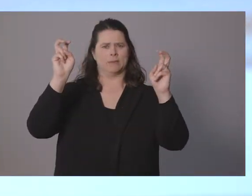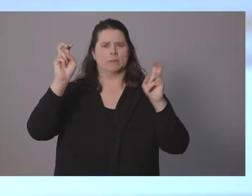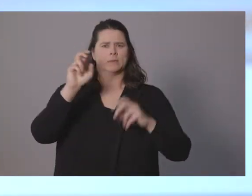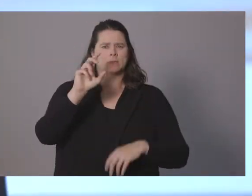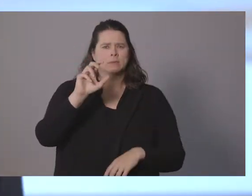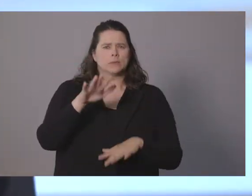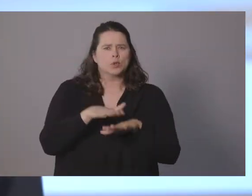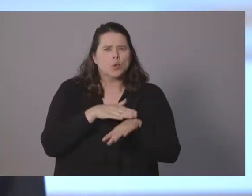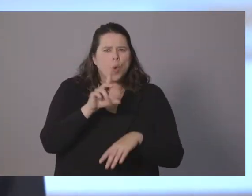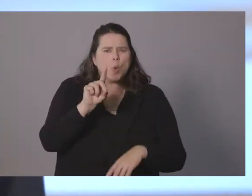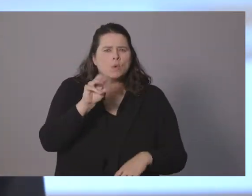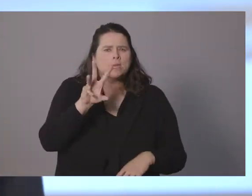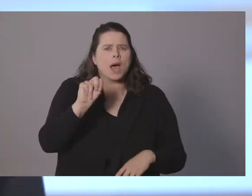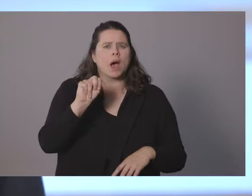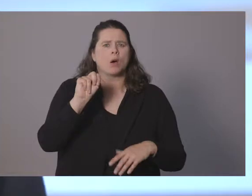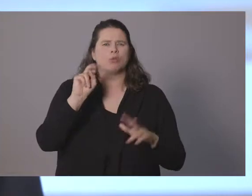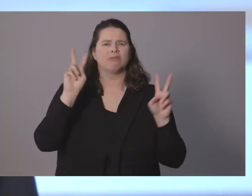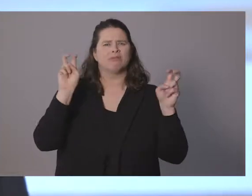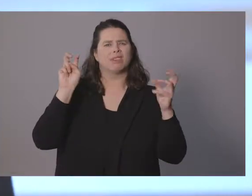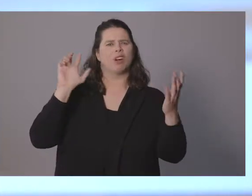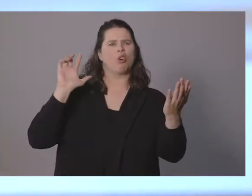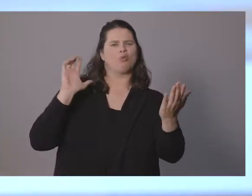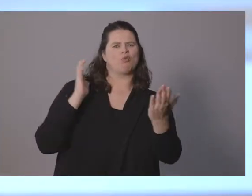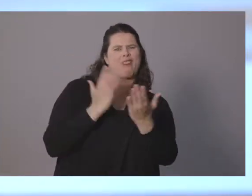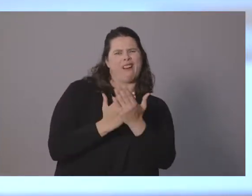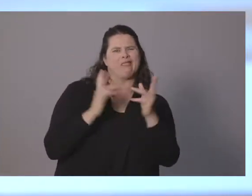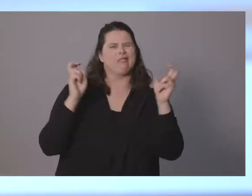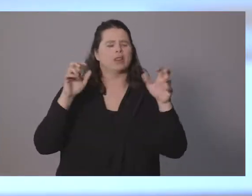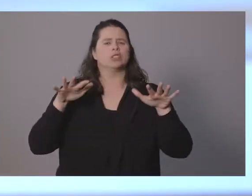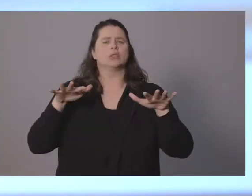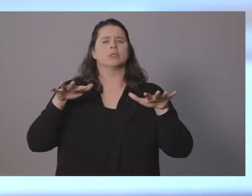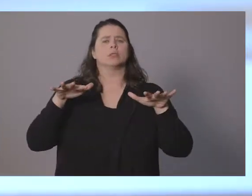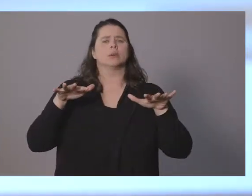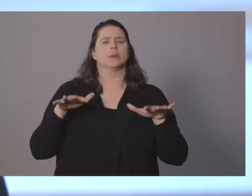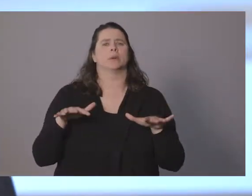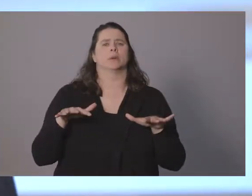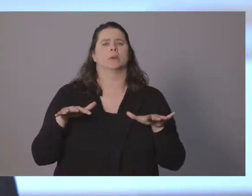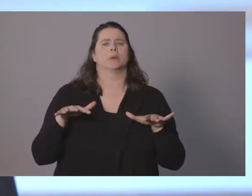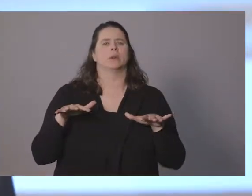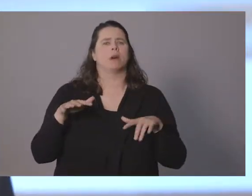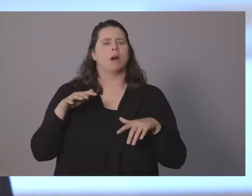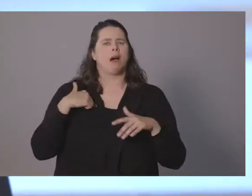Really just staying with this theme of slowing down and arriving,